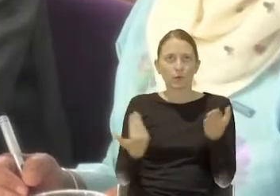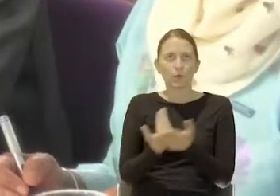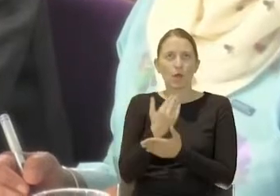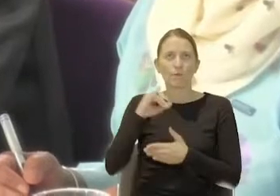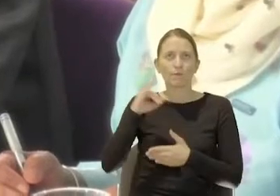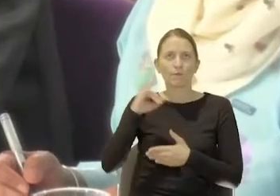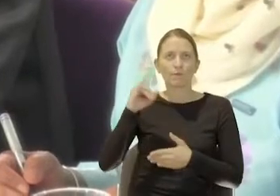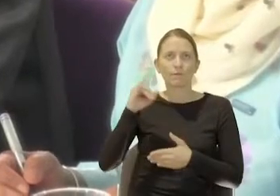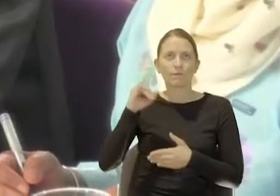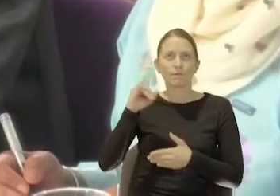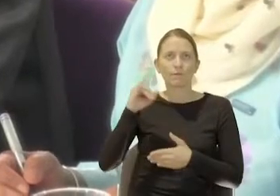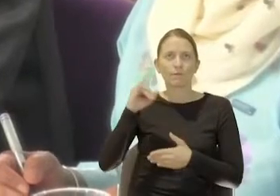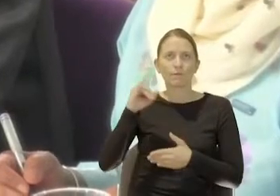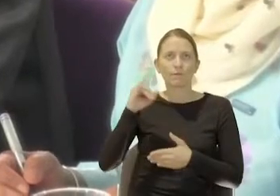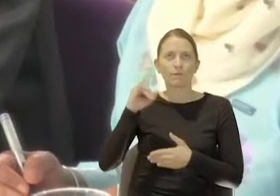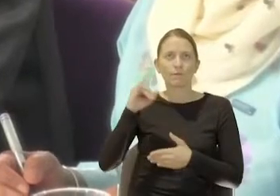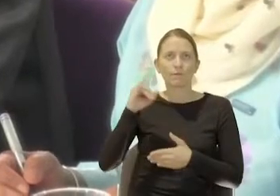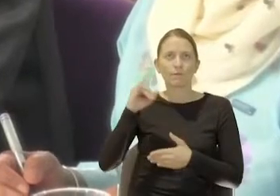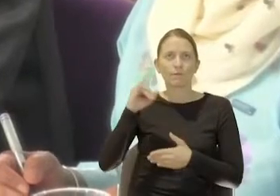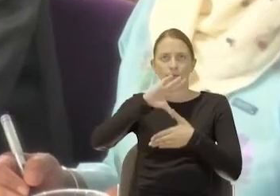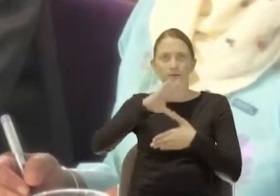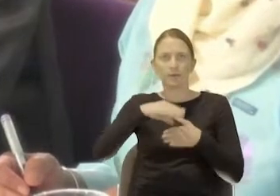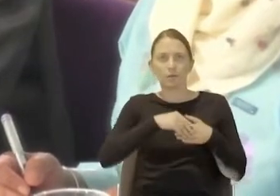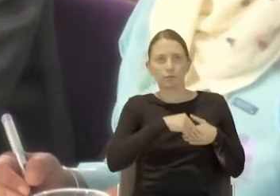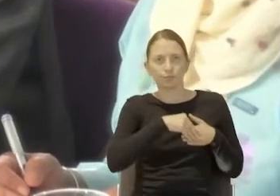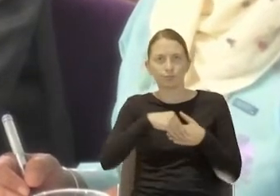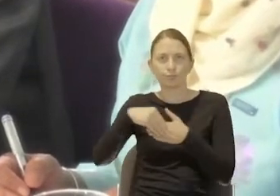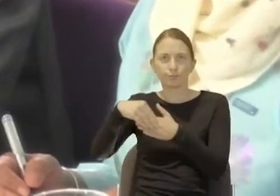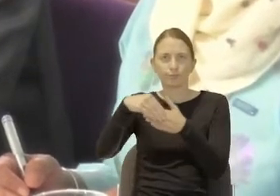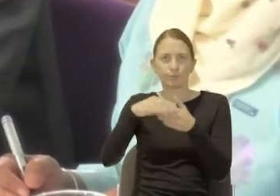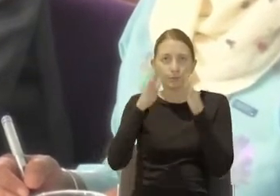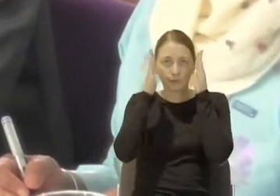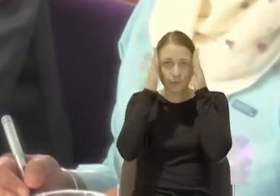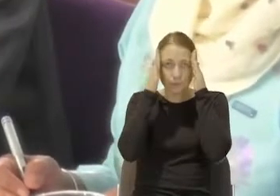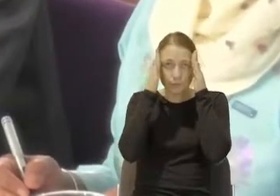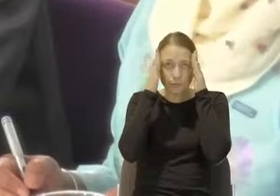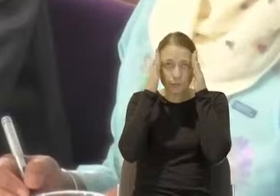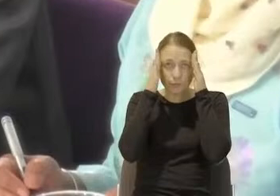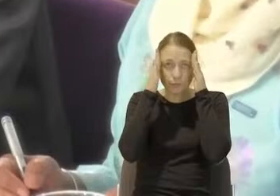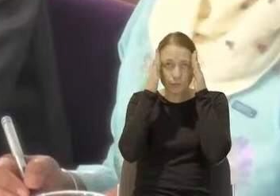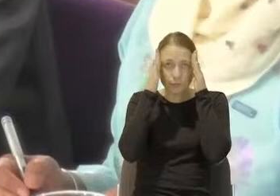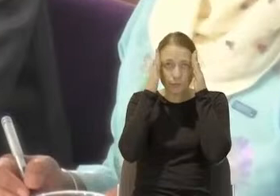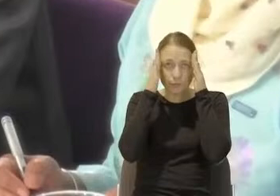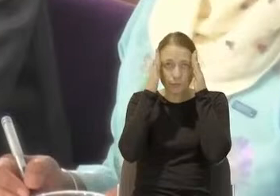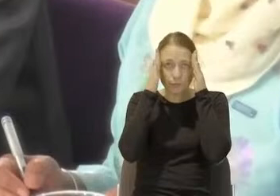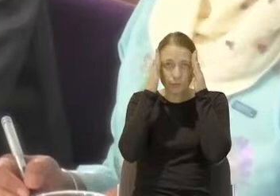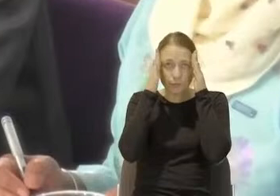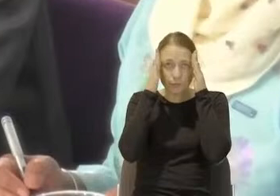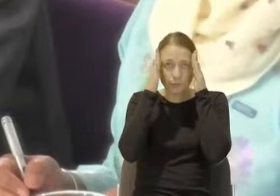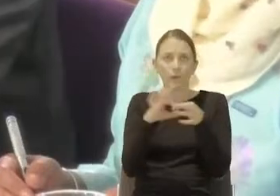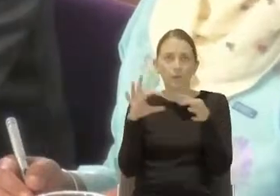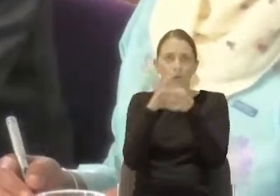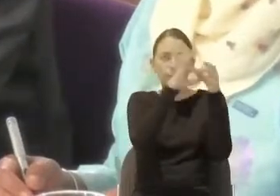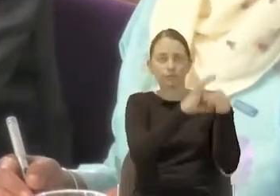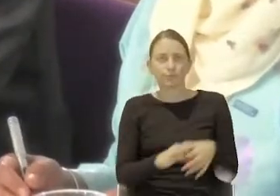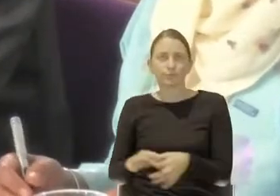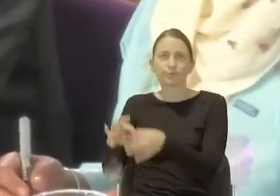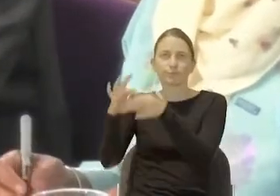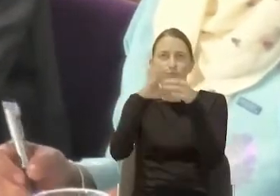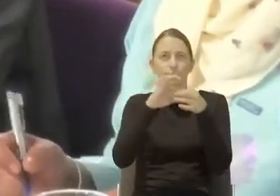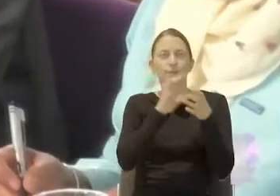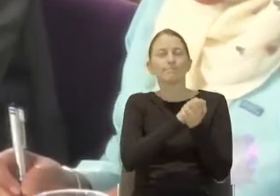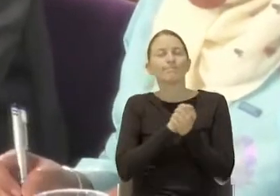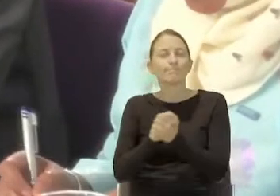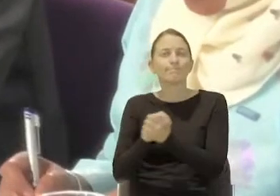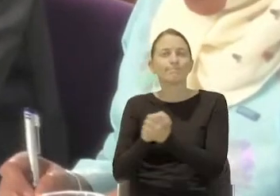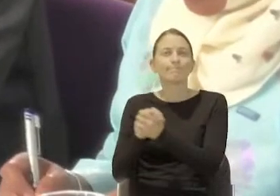through the establishment of the Group of Friends of UN Habitat, Sustainable Urbanization, and the New Urban Agenda.